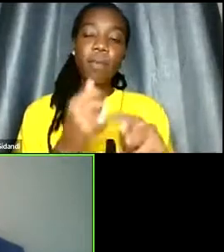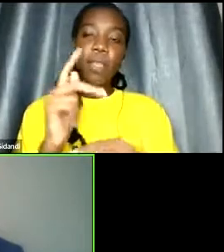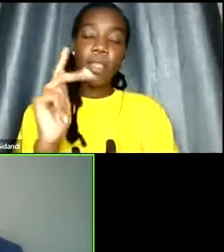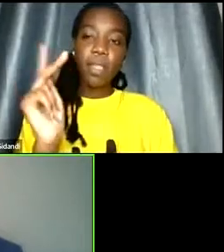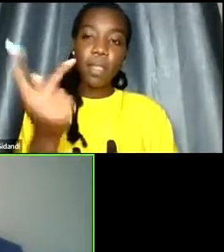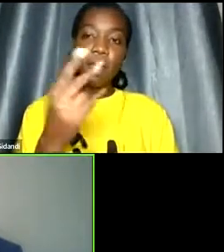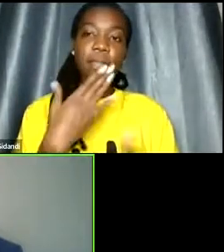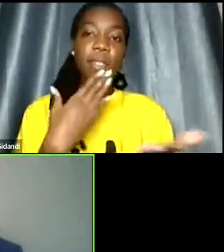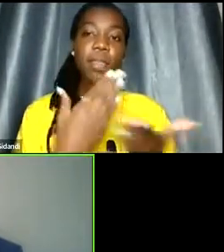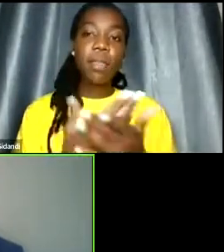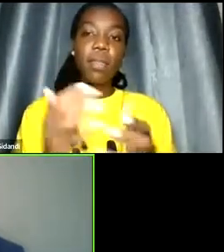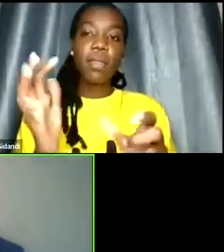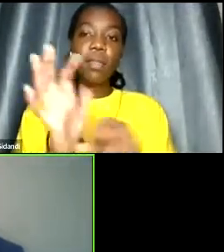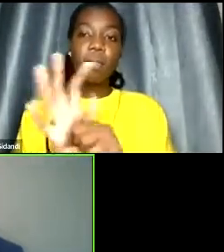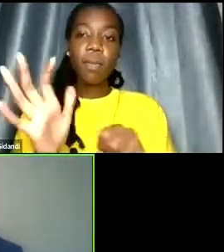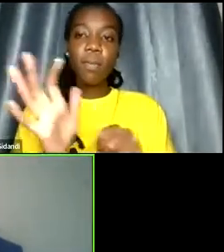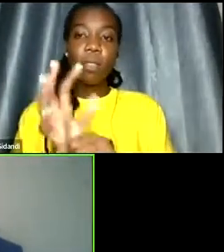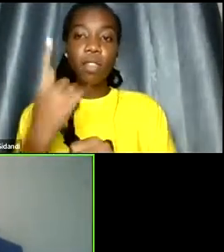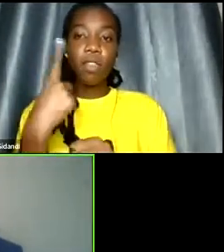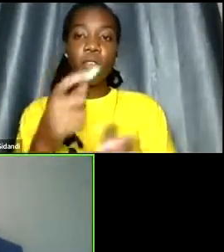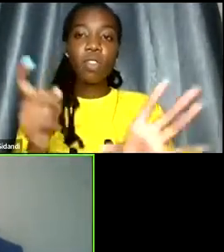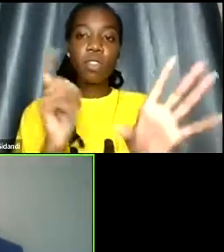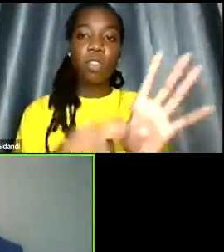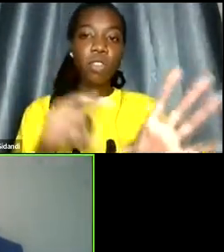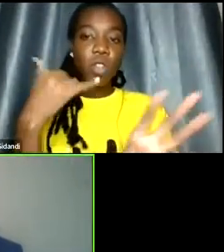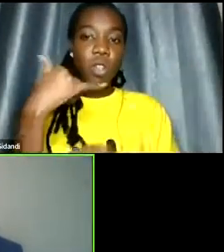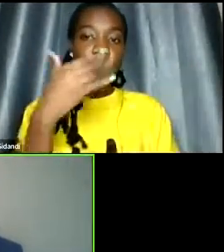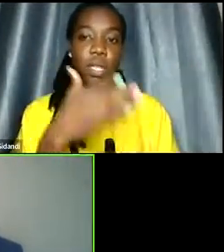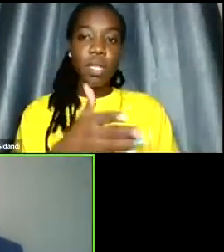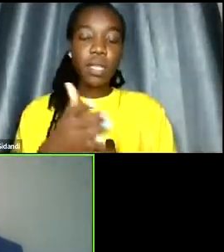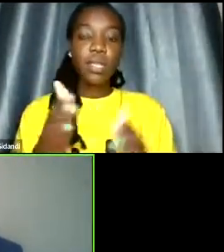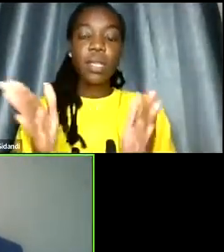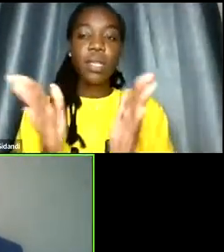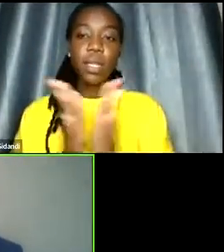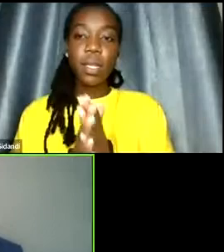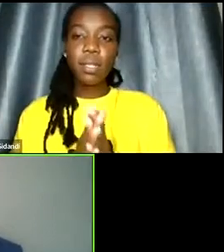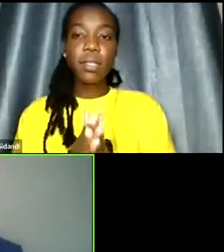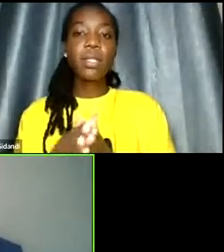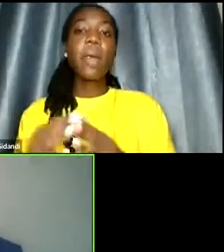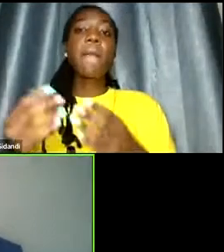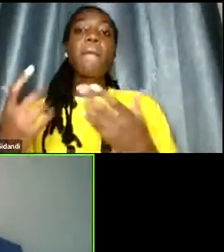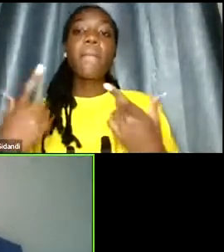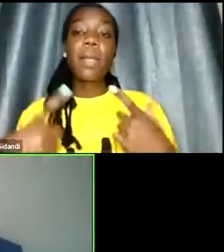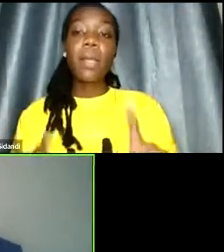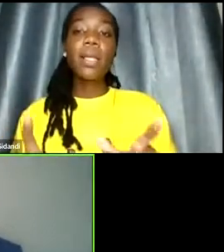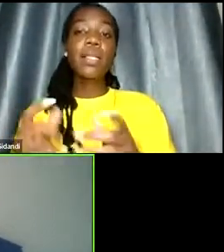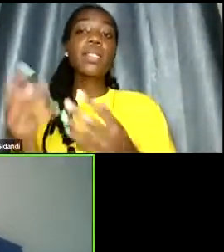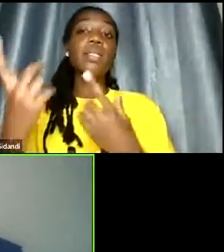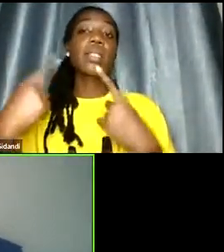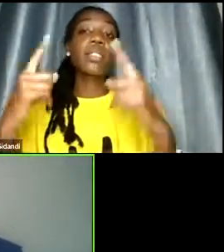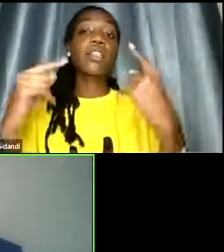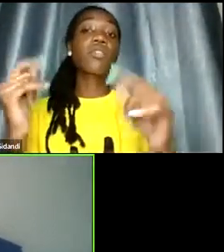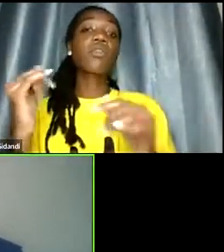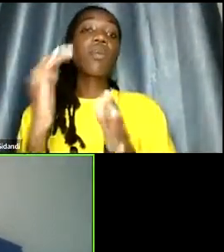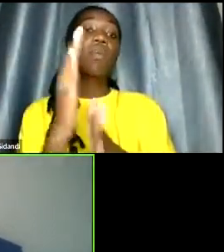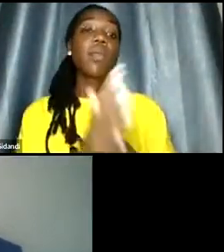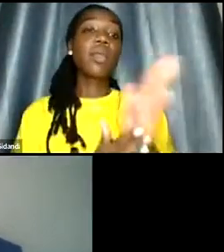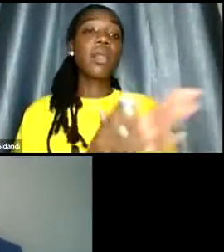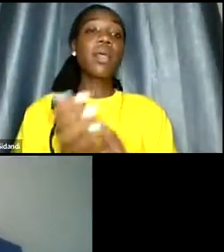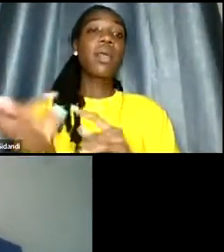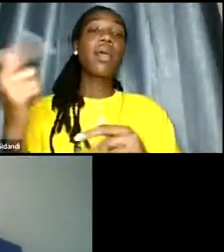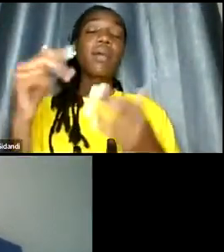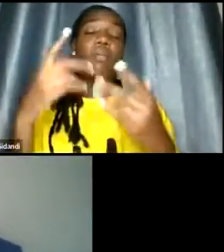much, Asanteni Sana, for joining this call and for hosting us. And may your succession plans come to fruition.